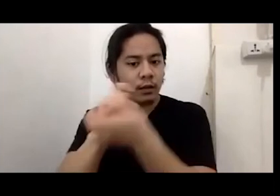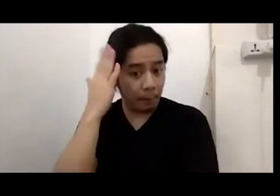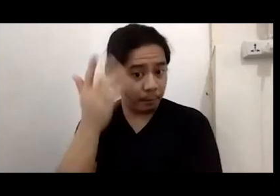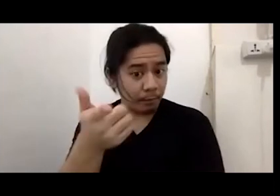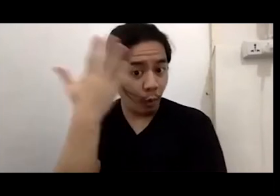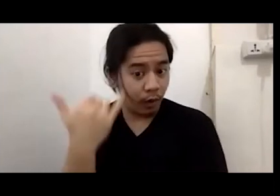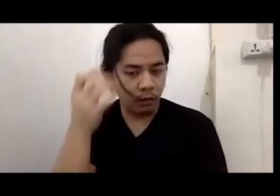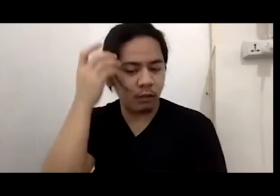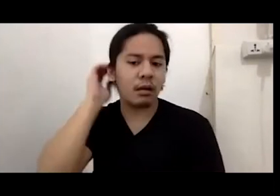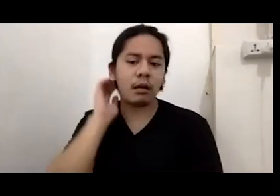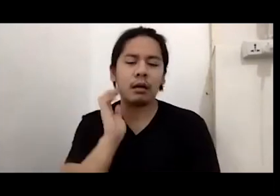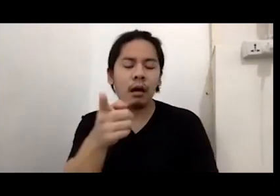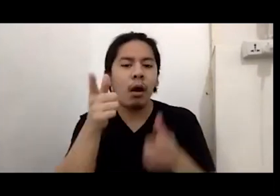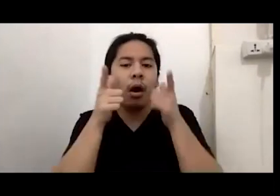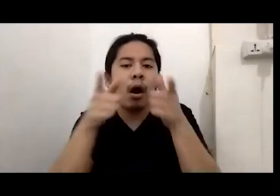the predicate.